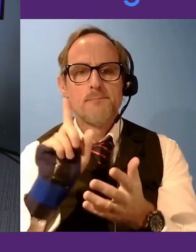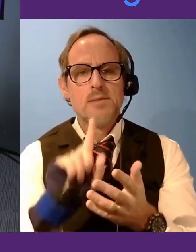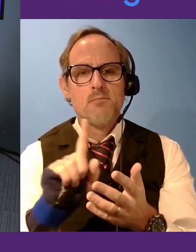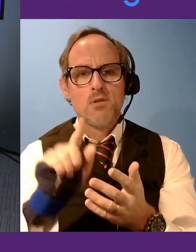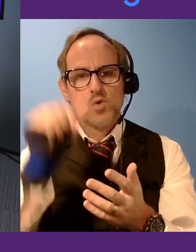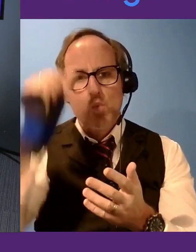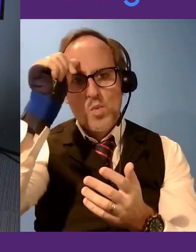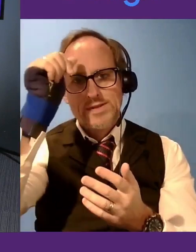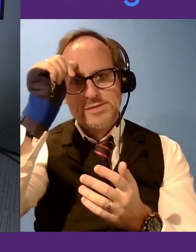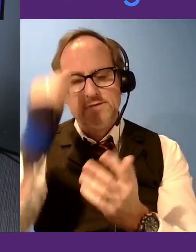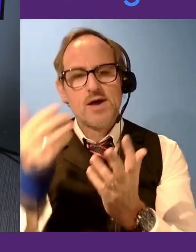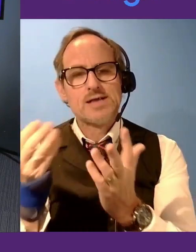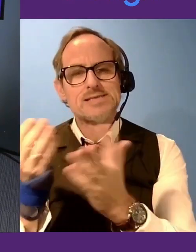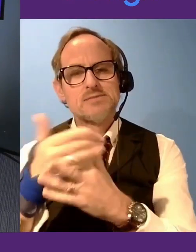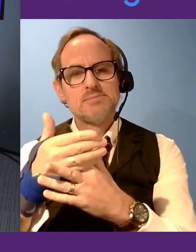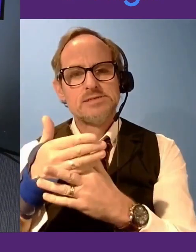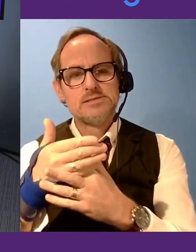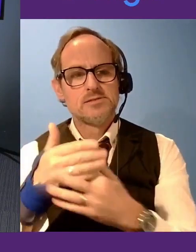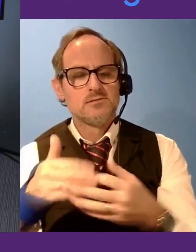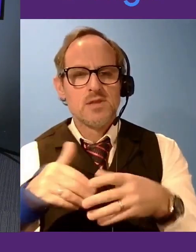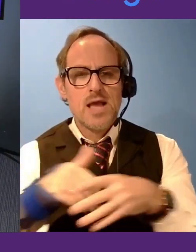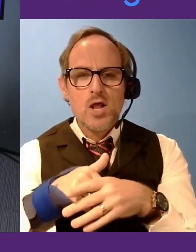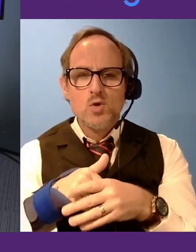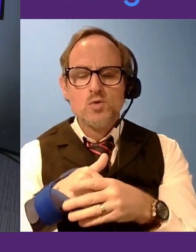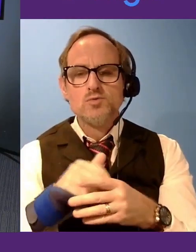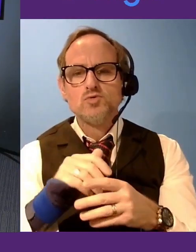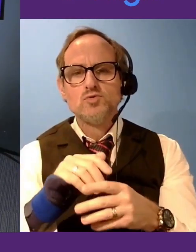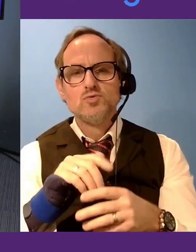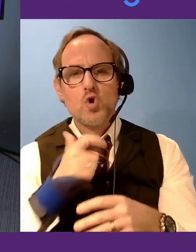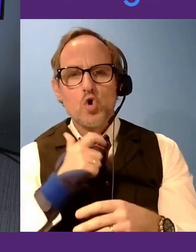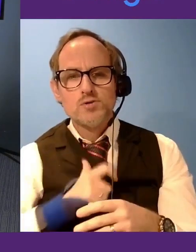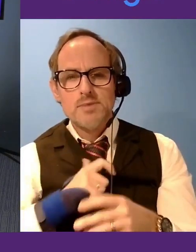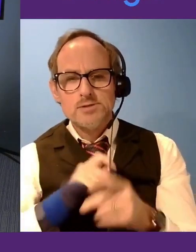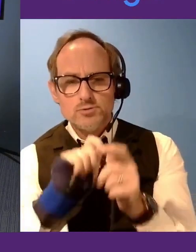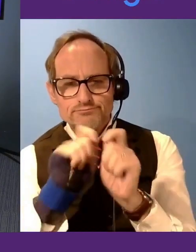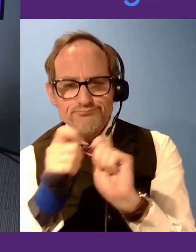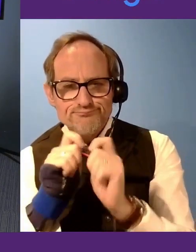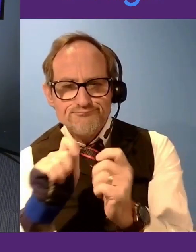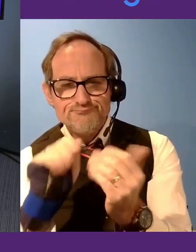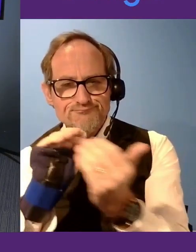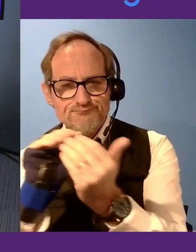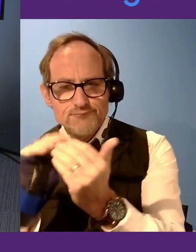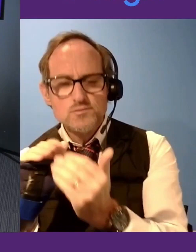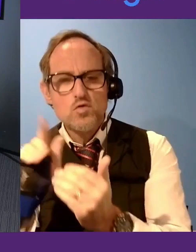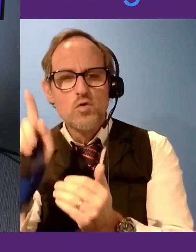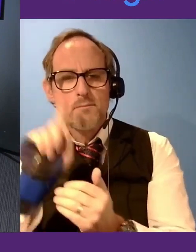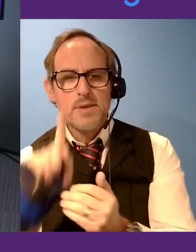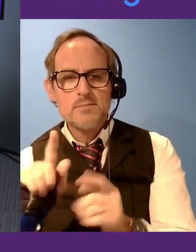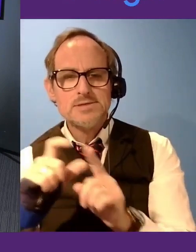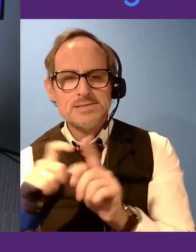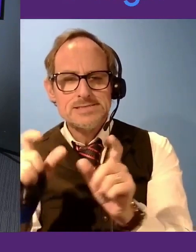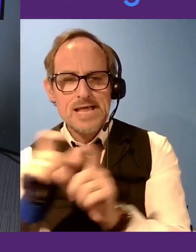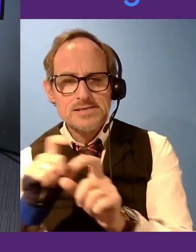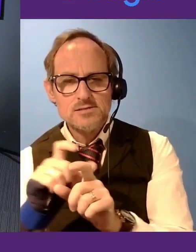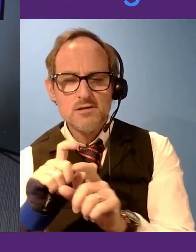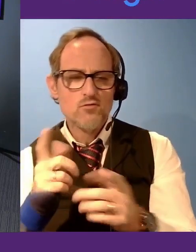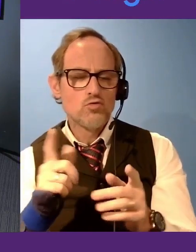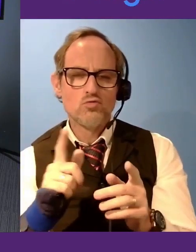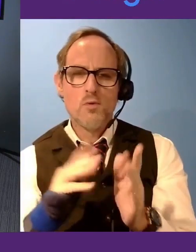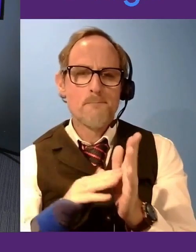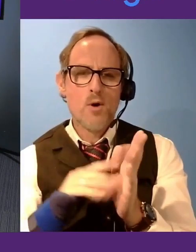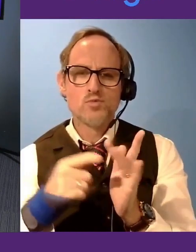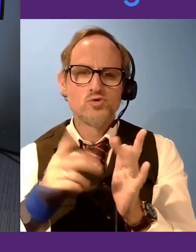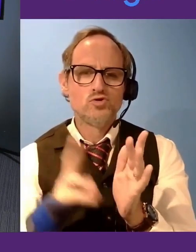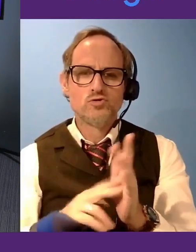And it includes all the customization features for dyslexics, for the motion, etc. But what really makes this stand